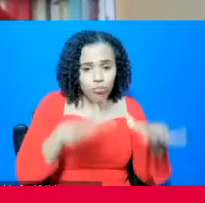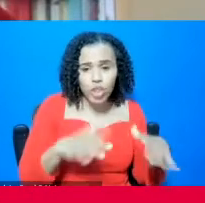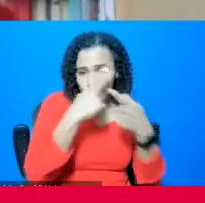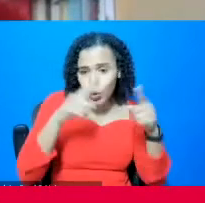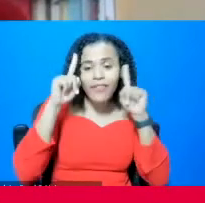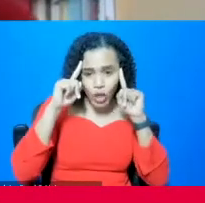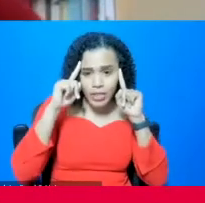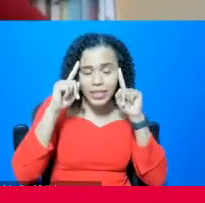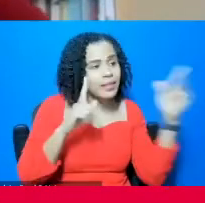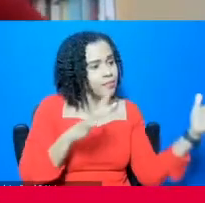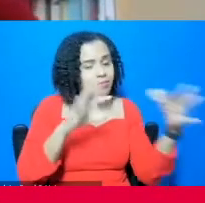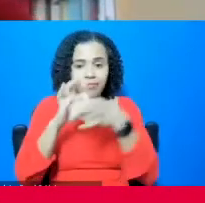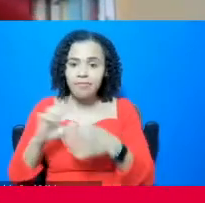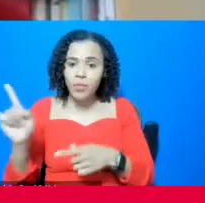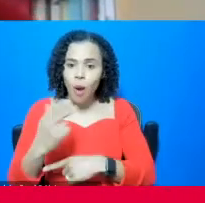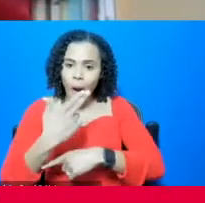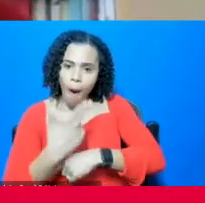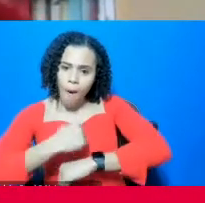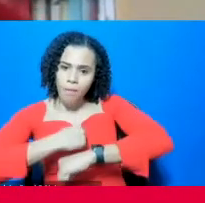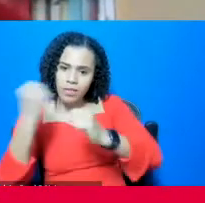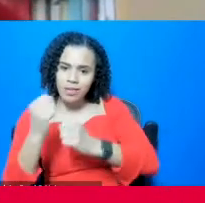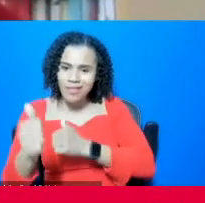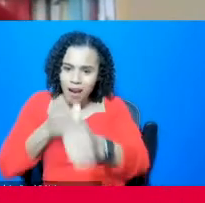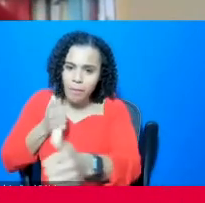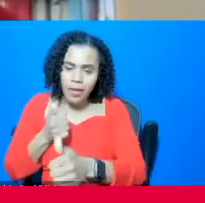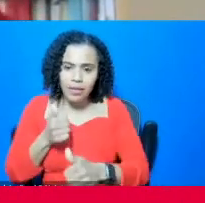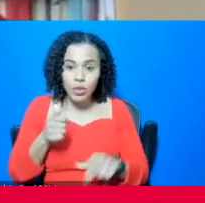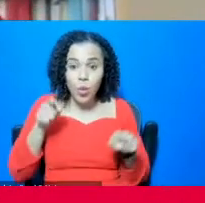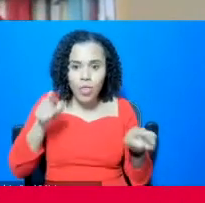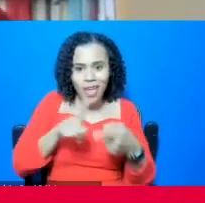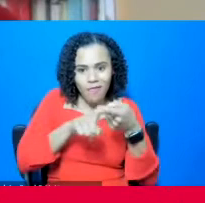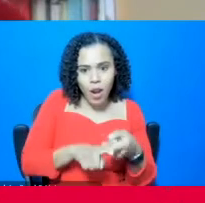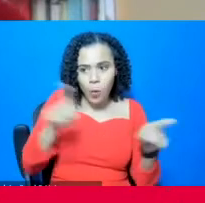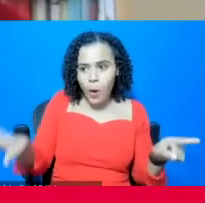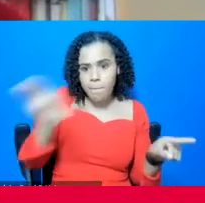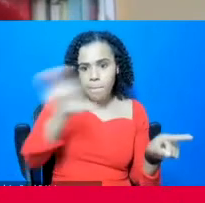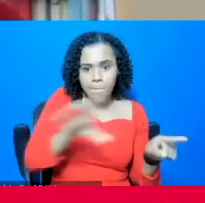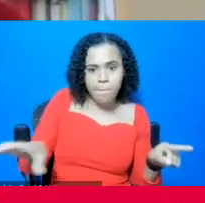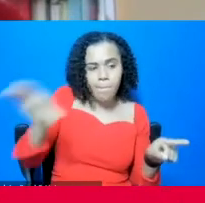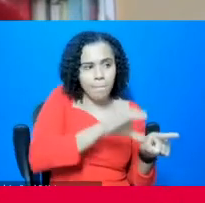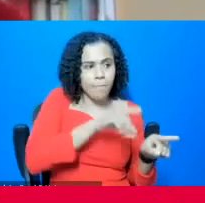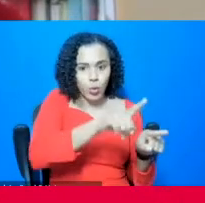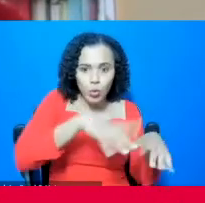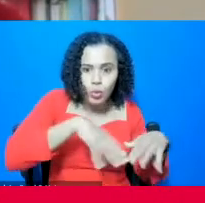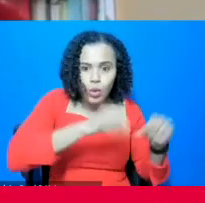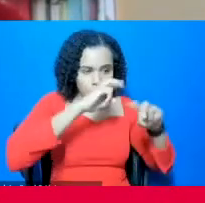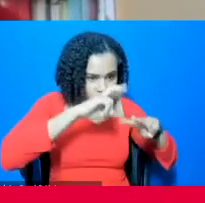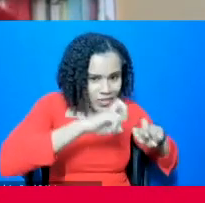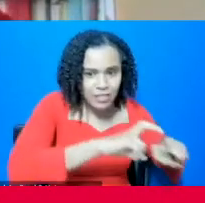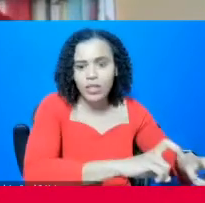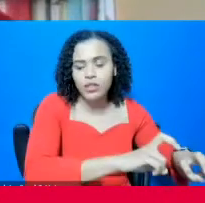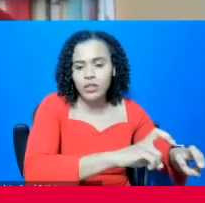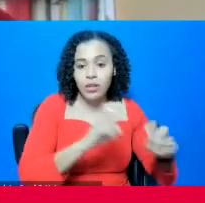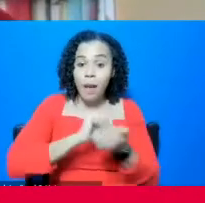financial ties with arms companies, resulting in millions of pounds of funding and research investment. And the partnerships are